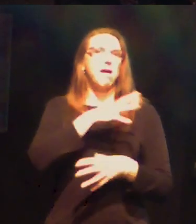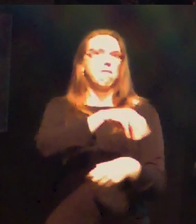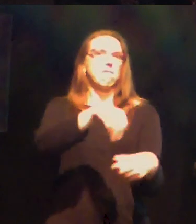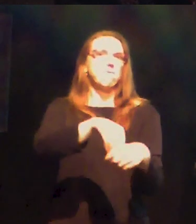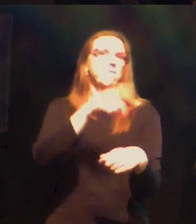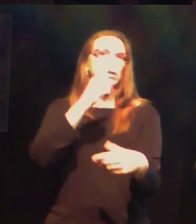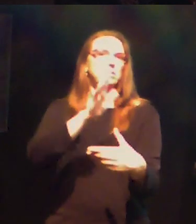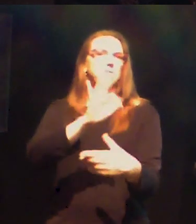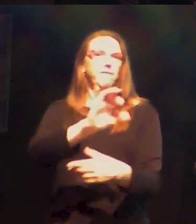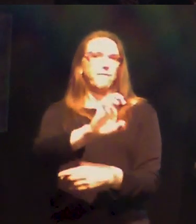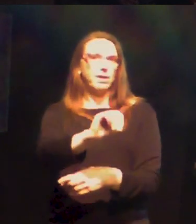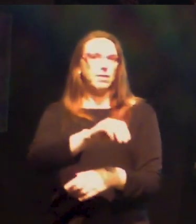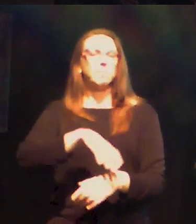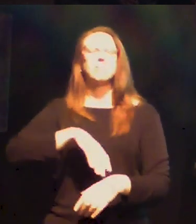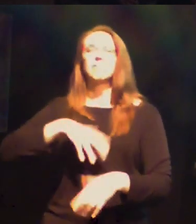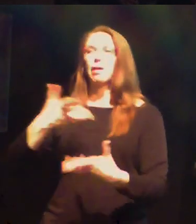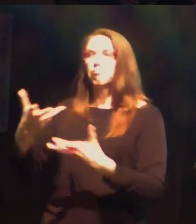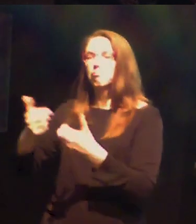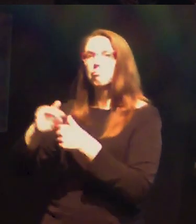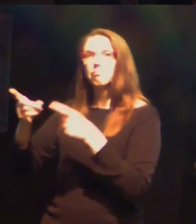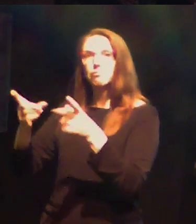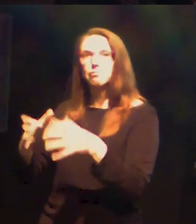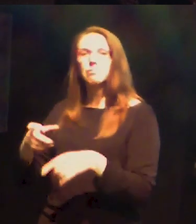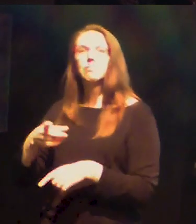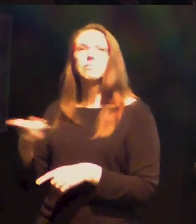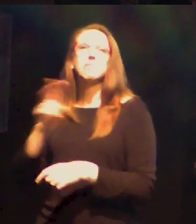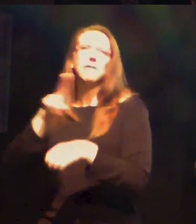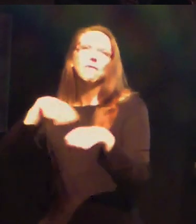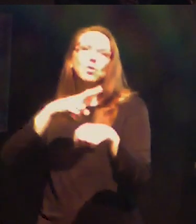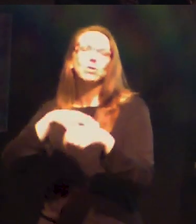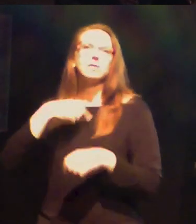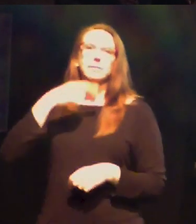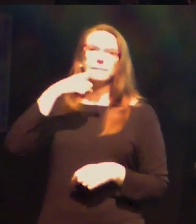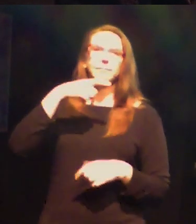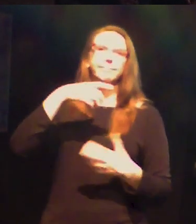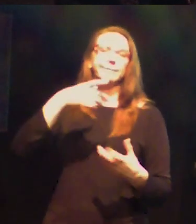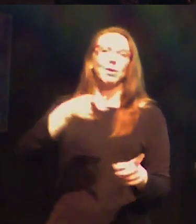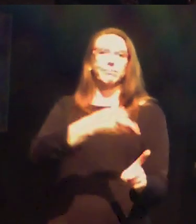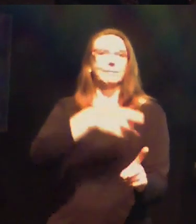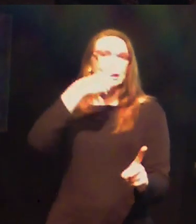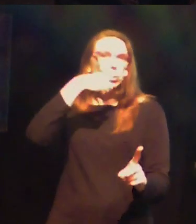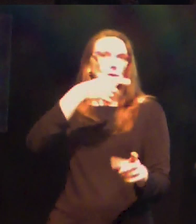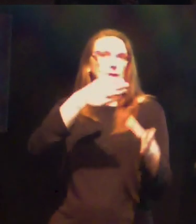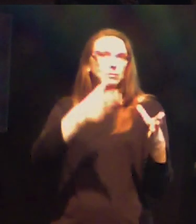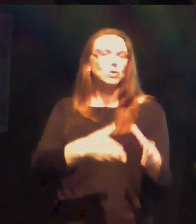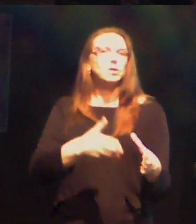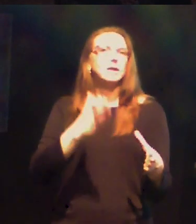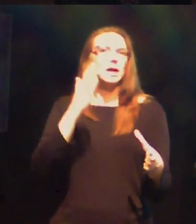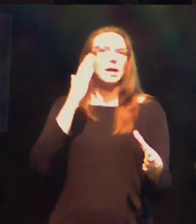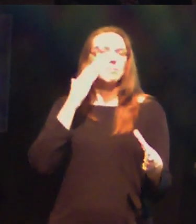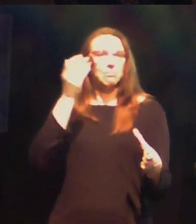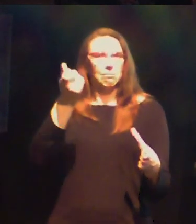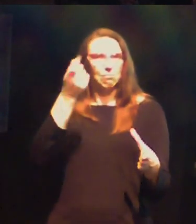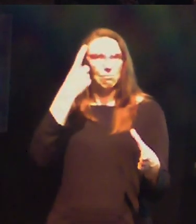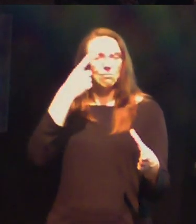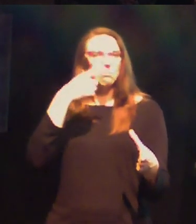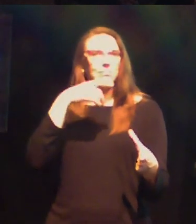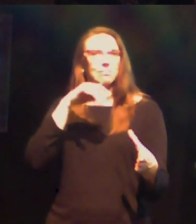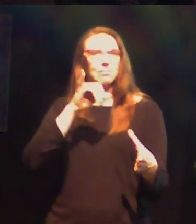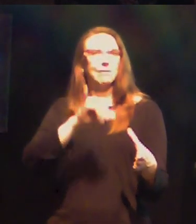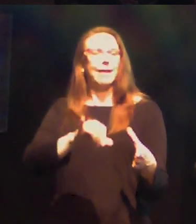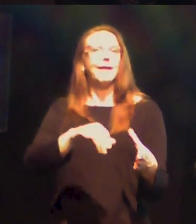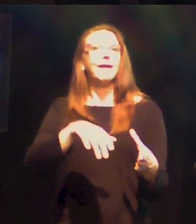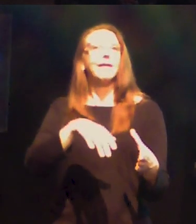and working with the film directors, of course, as a hearing individual, knew quite well and could understand that